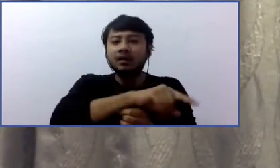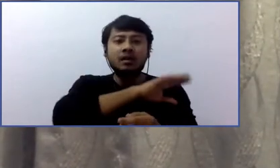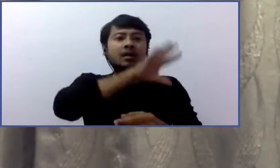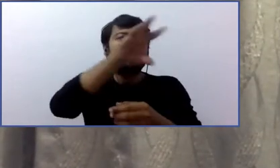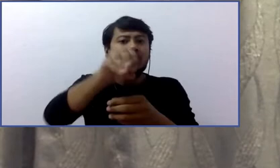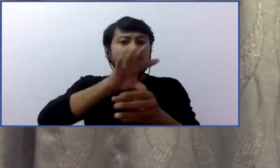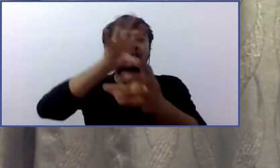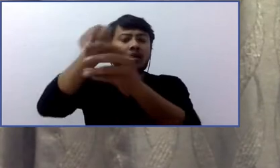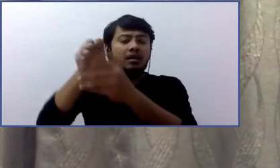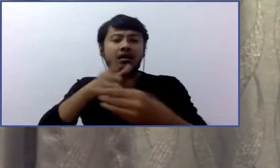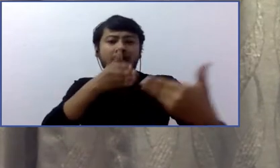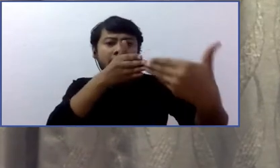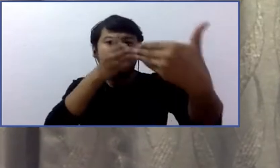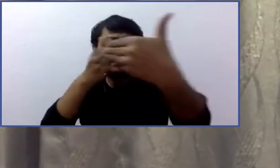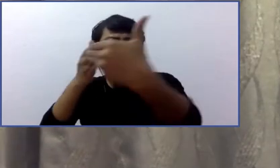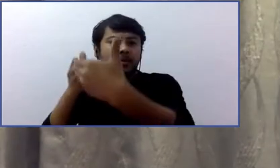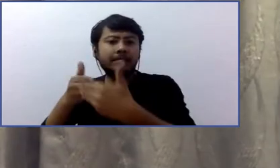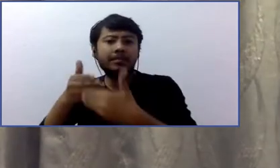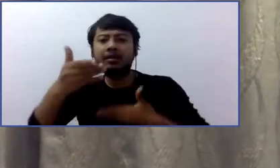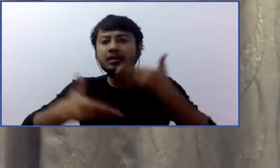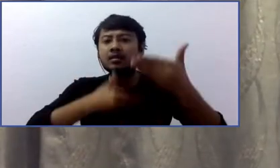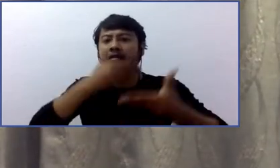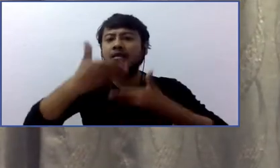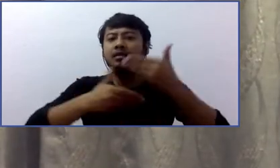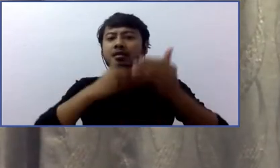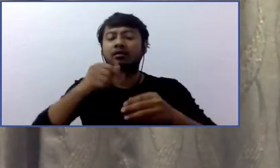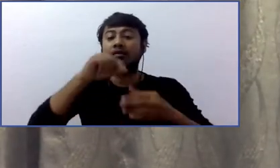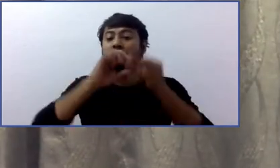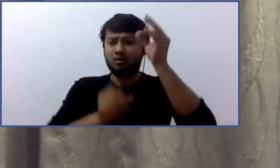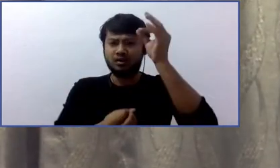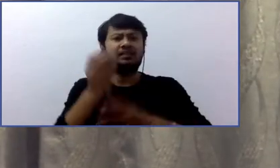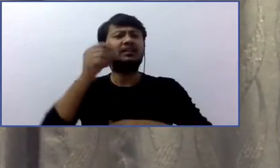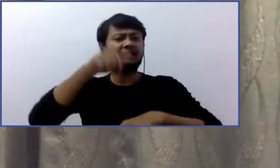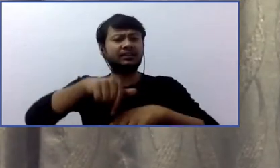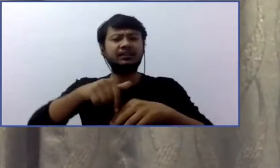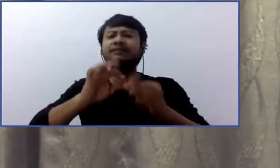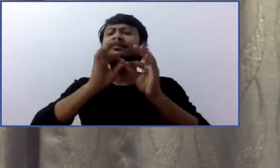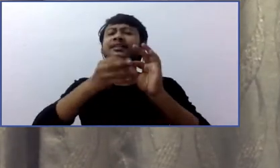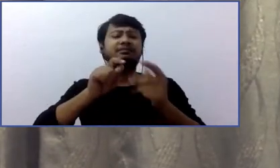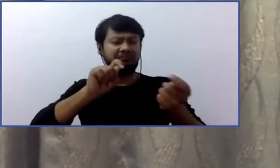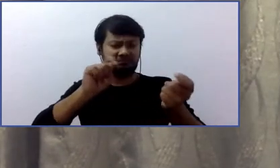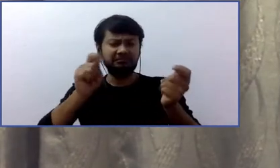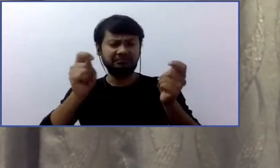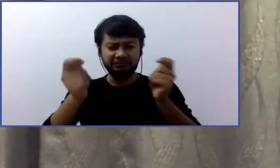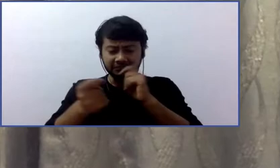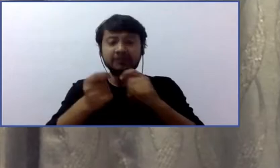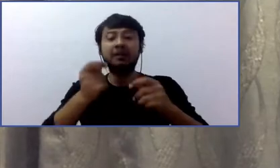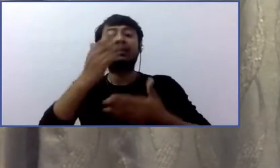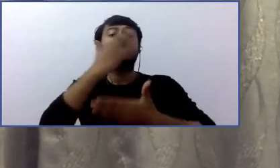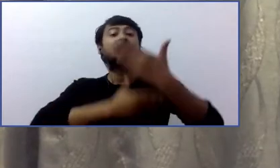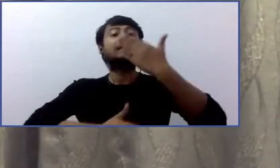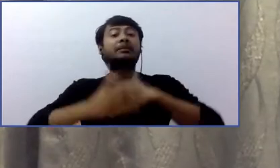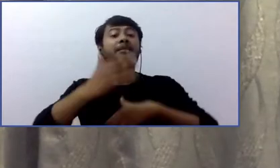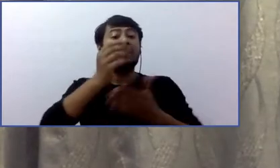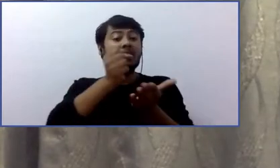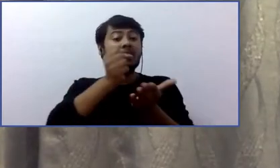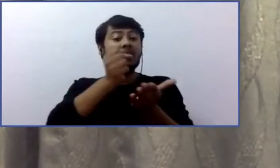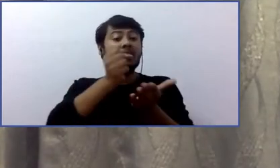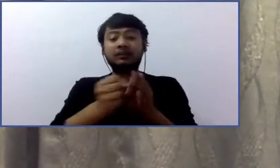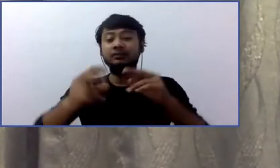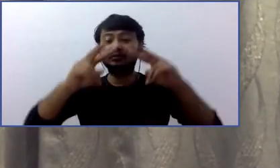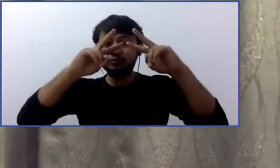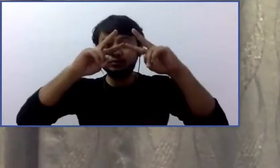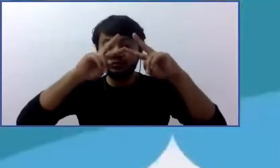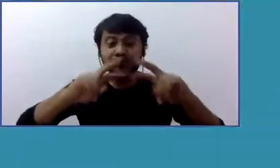evolving organization, we are focused on advancing disability rights using research, education and advocacy as